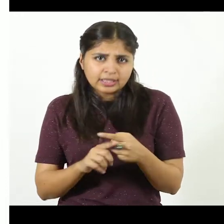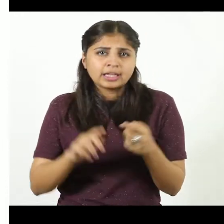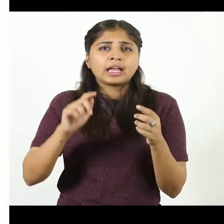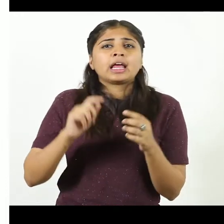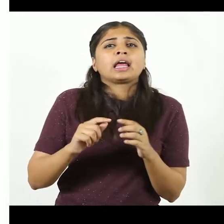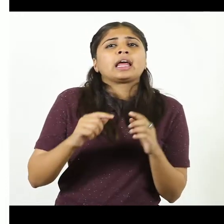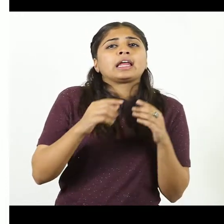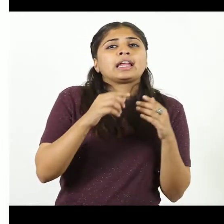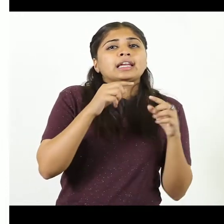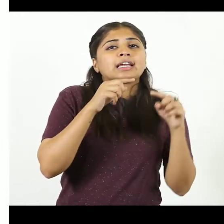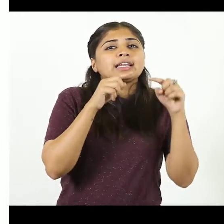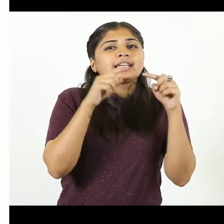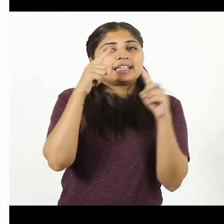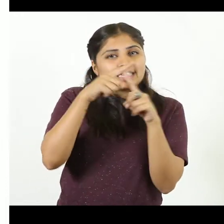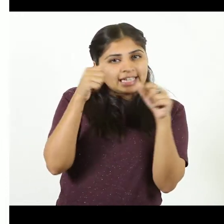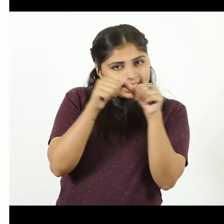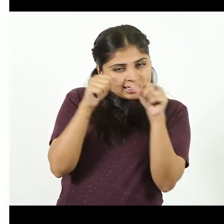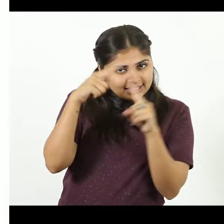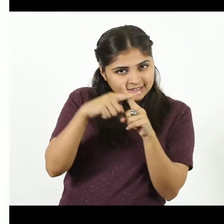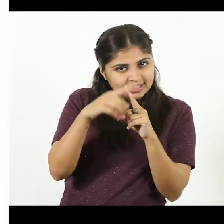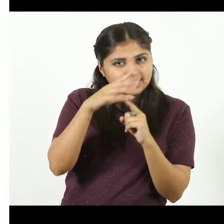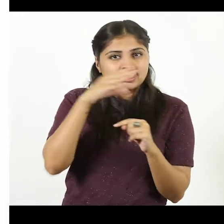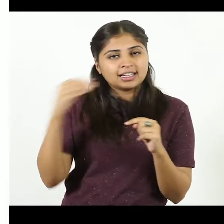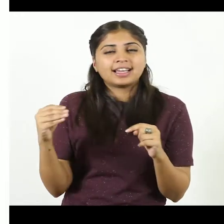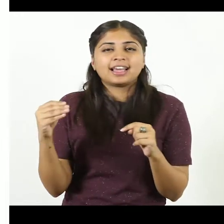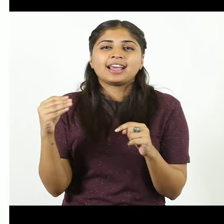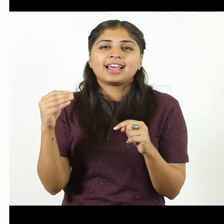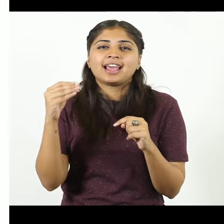lead time, and turnaround time.